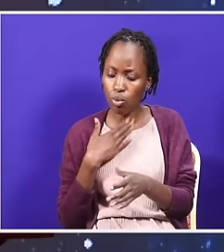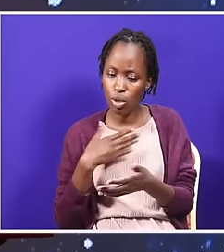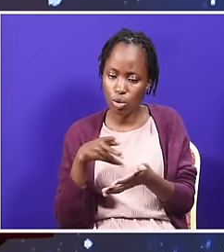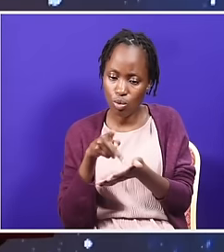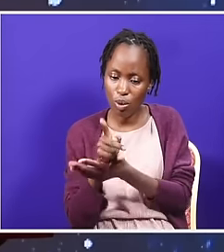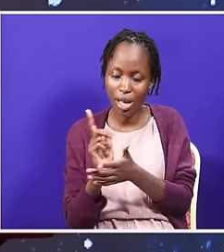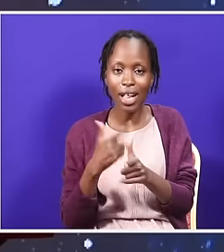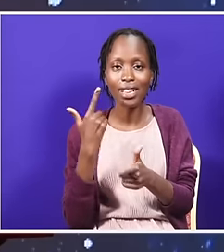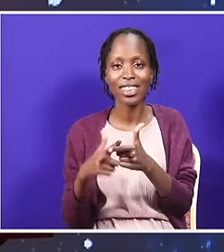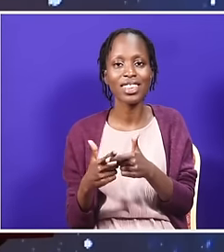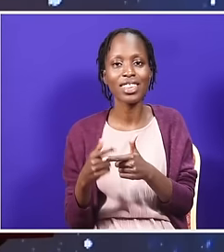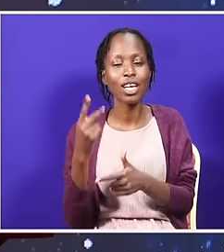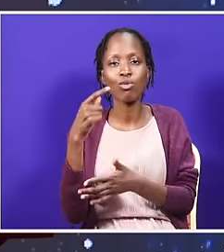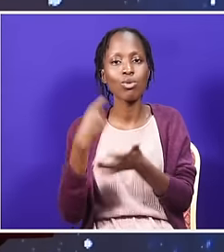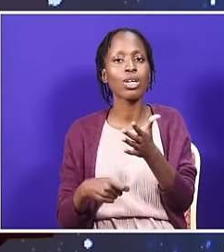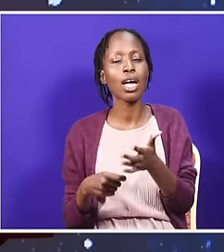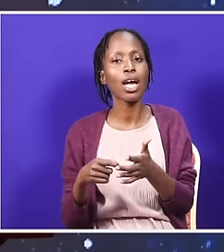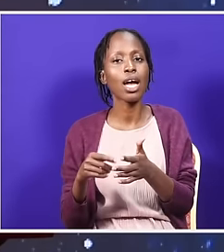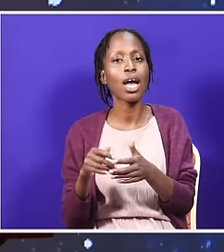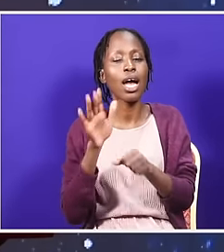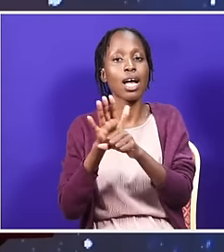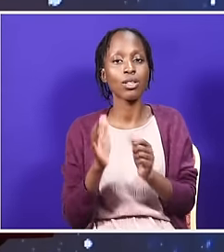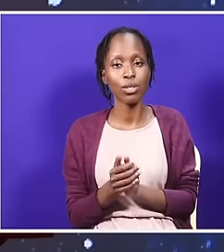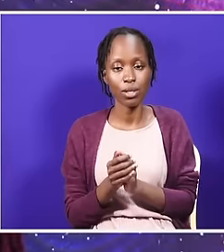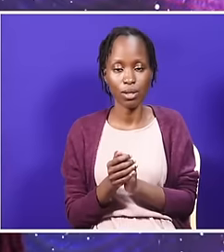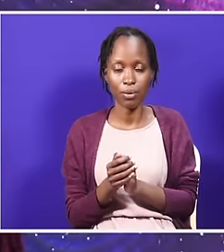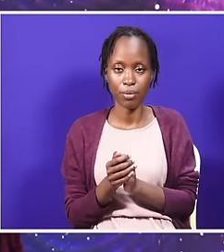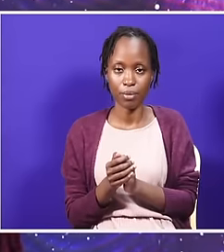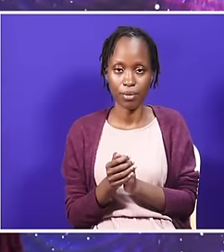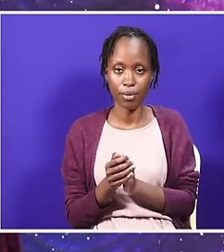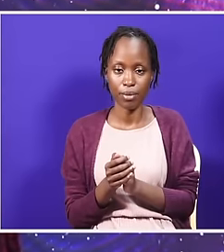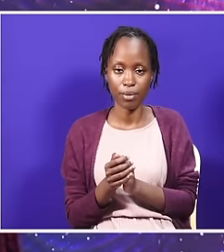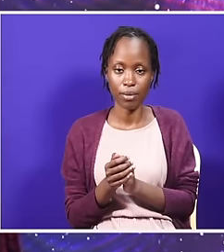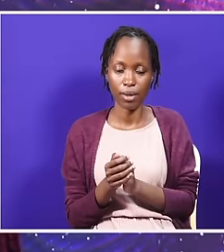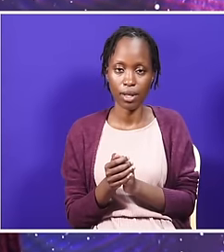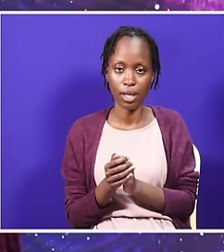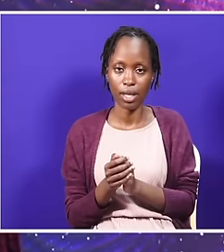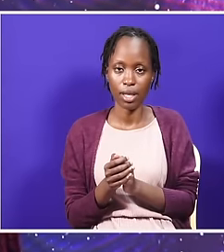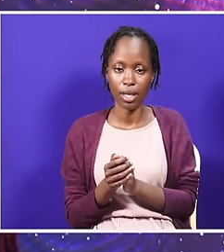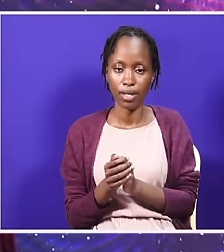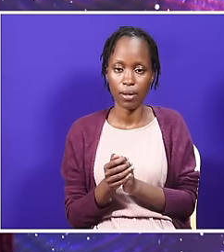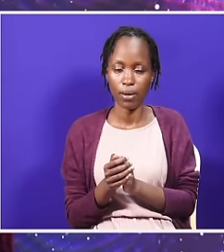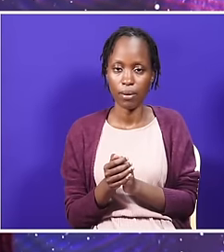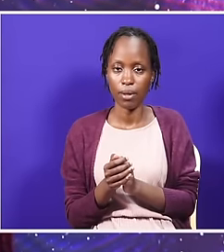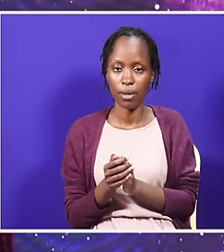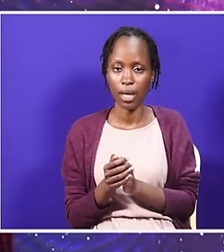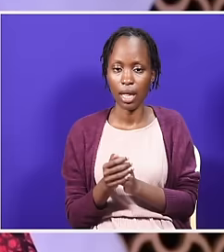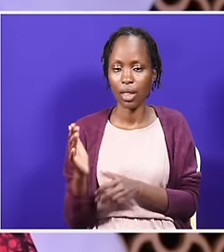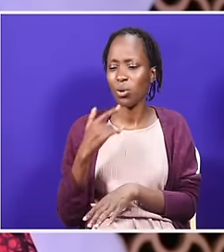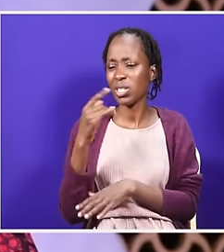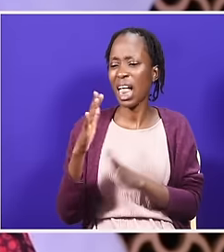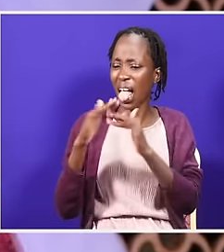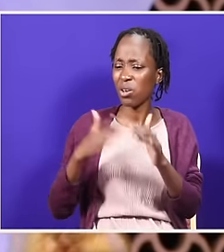find out it's much. Is it far? It's never far to somebody's house. Have you